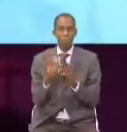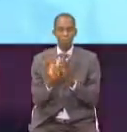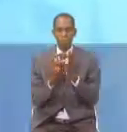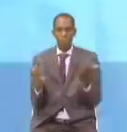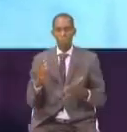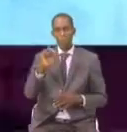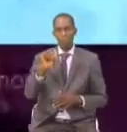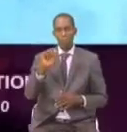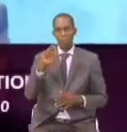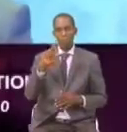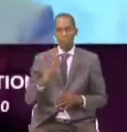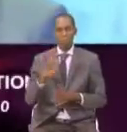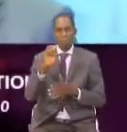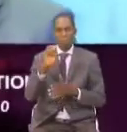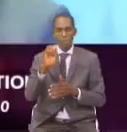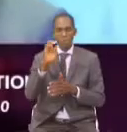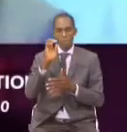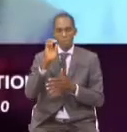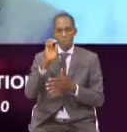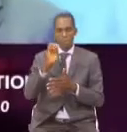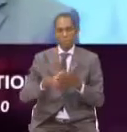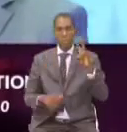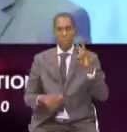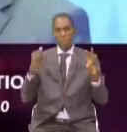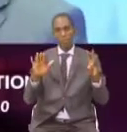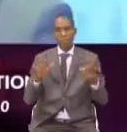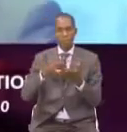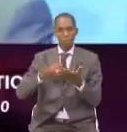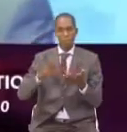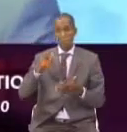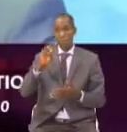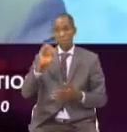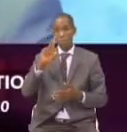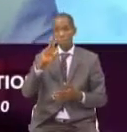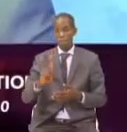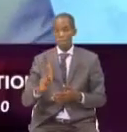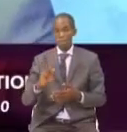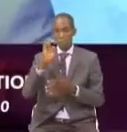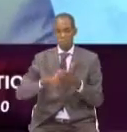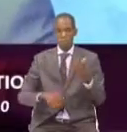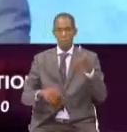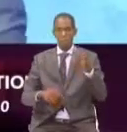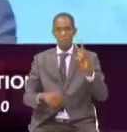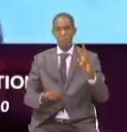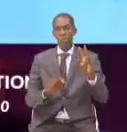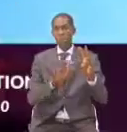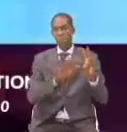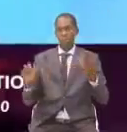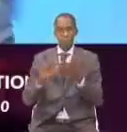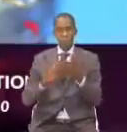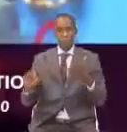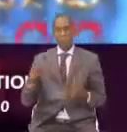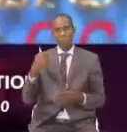And I'm reading from verse 15. Mark chapter 16. Reading from verse 15. It says, go